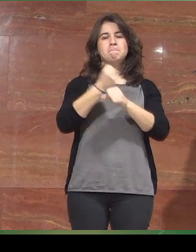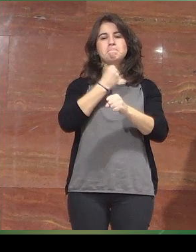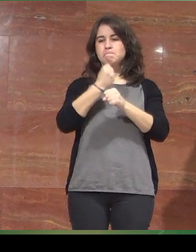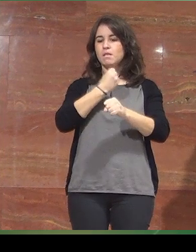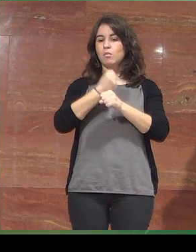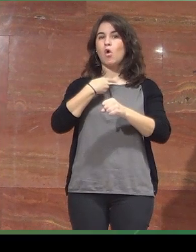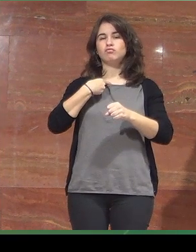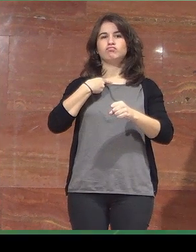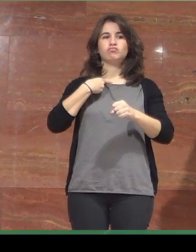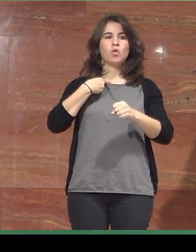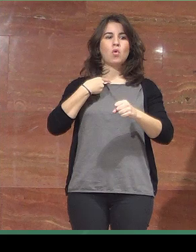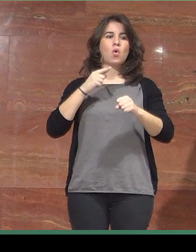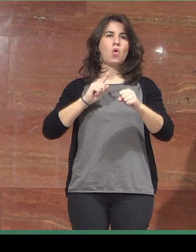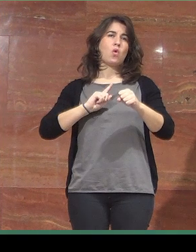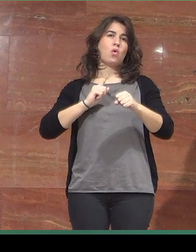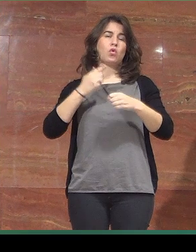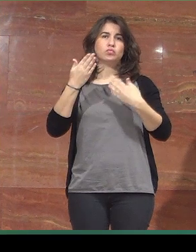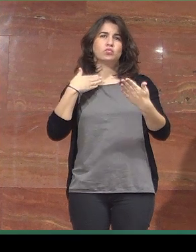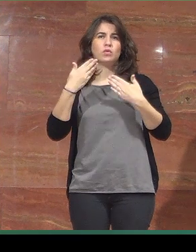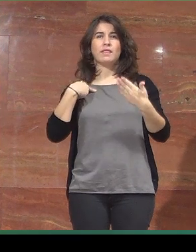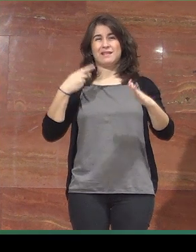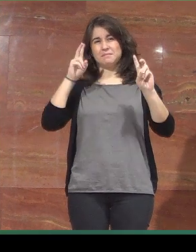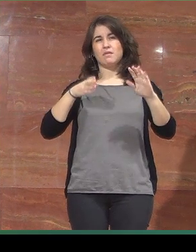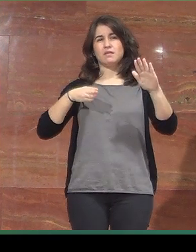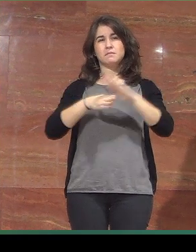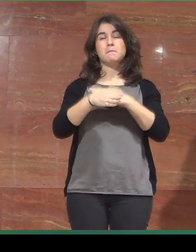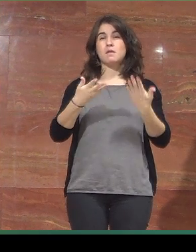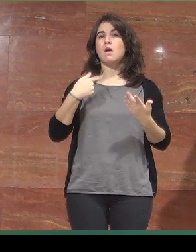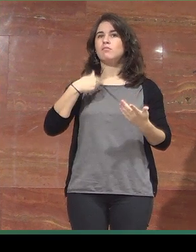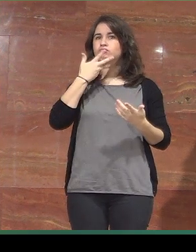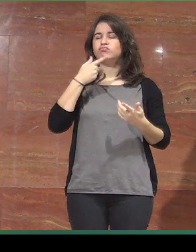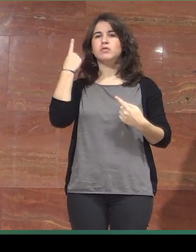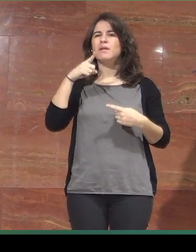seek their views about what would be the best system for London.